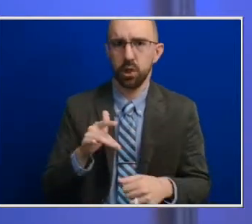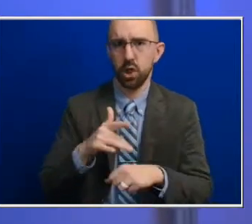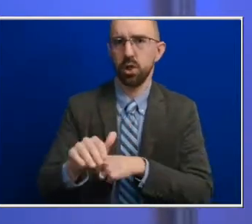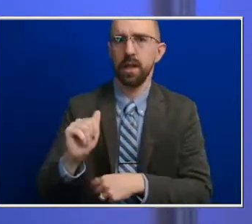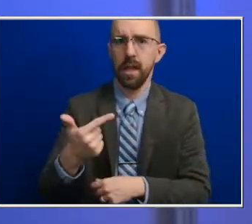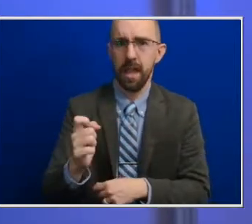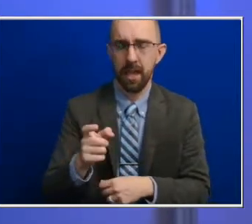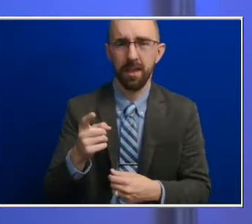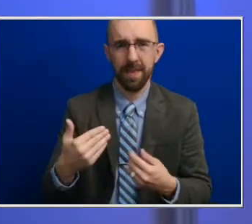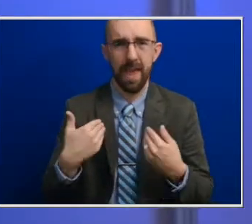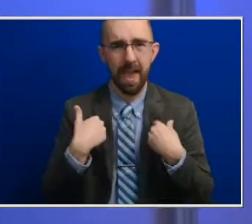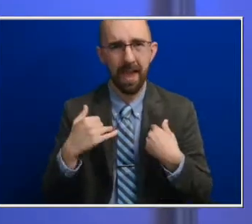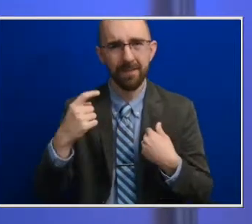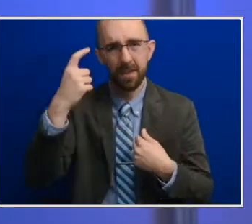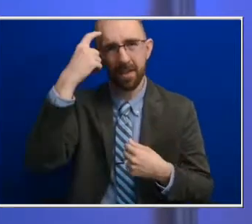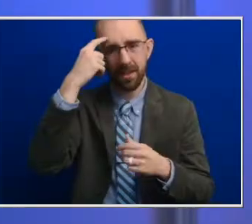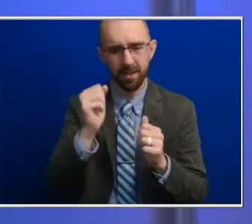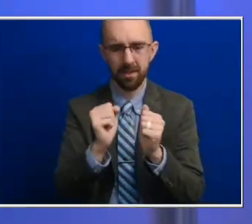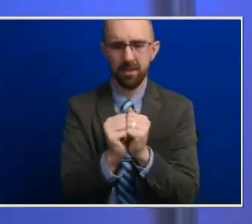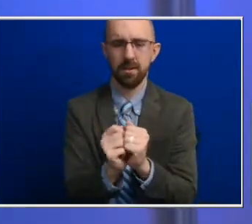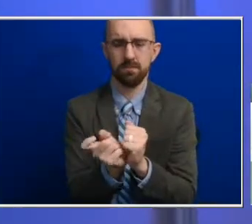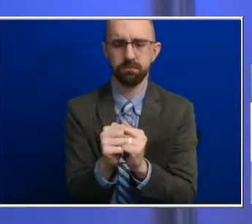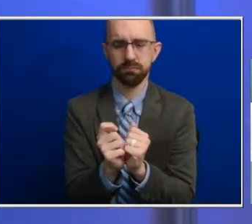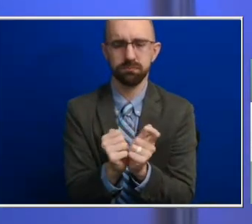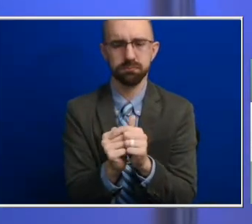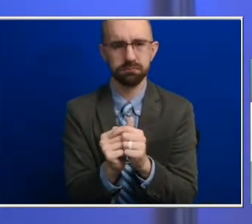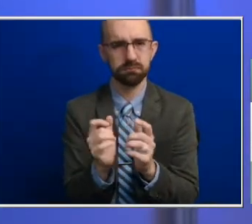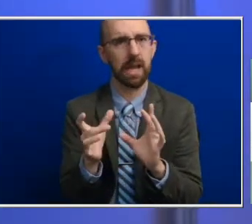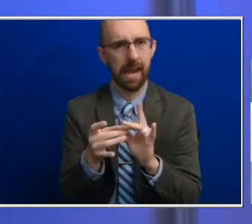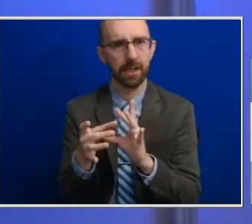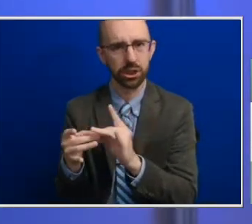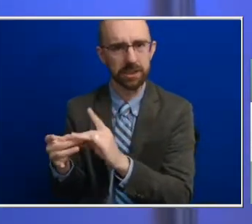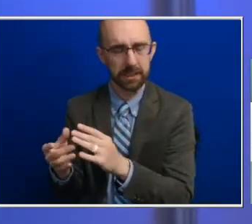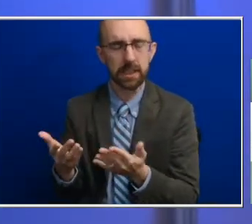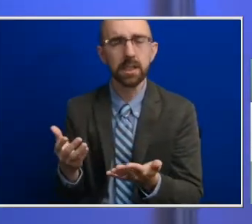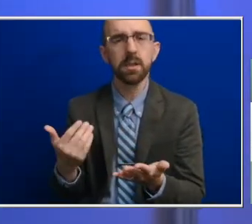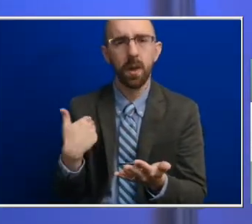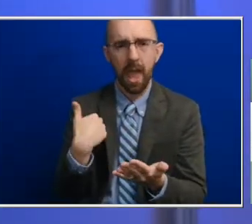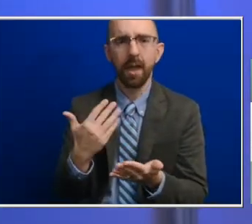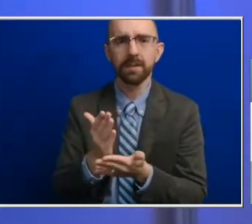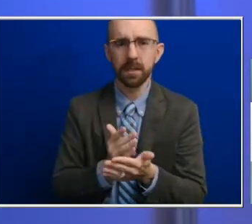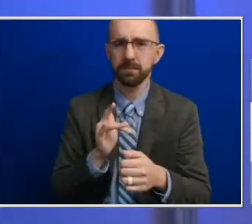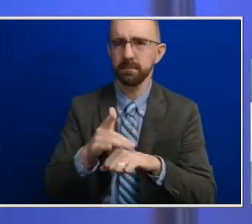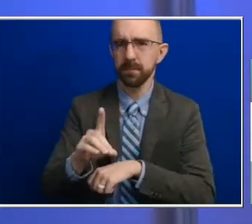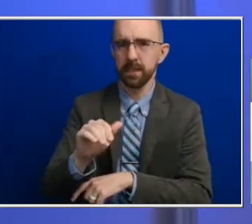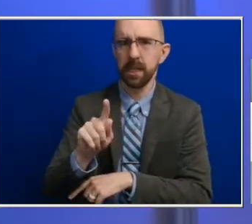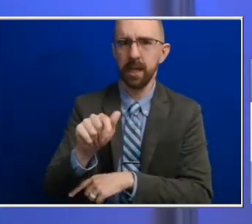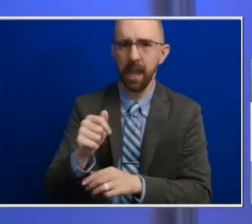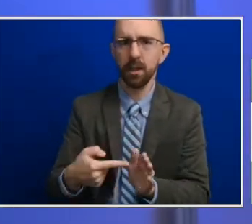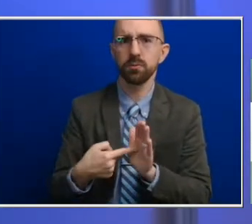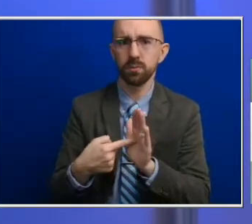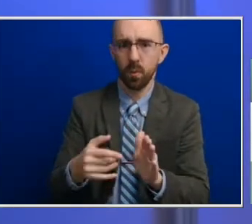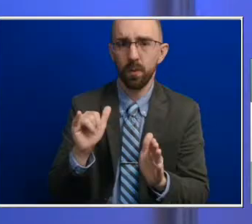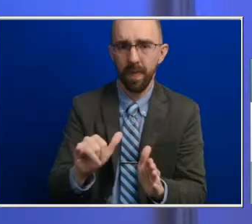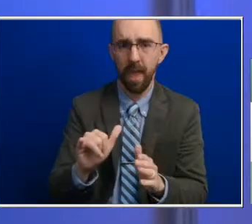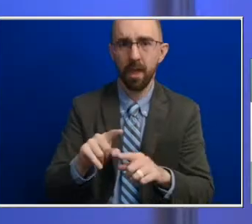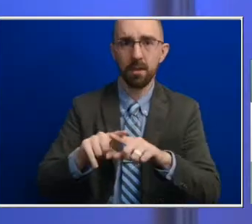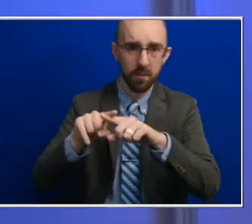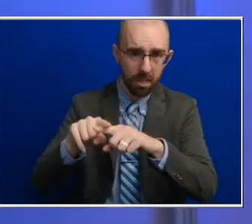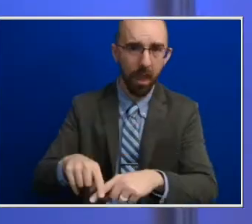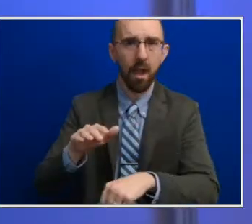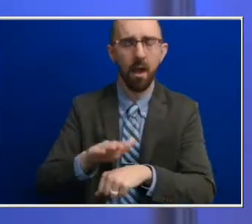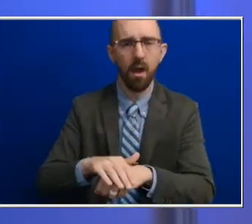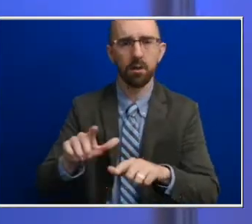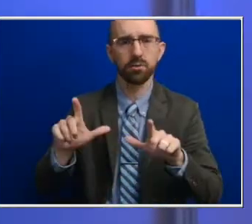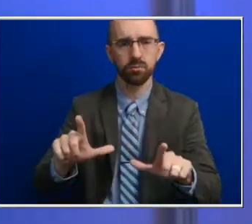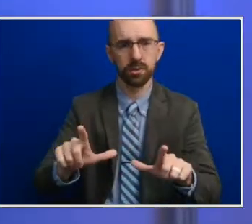the synaptic firing because they're making connections. And so we've got some preliminary data that shows that over-reliance on screens